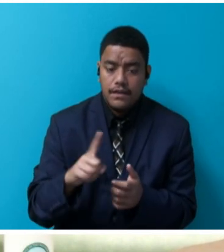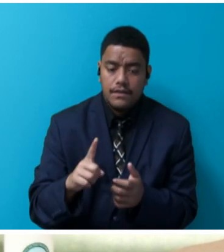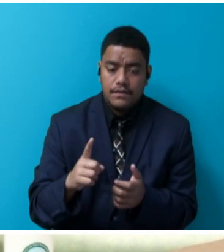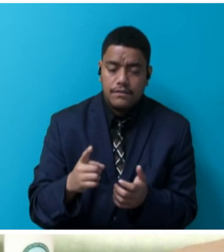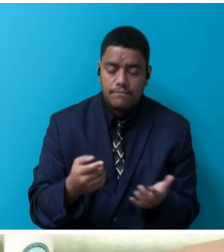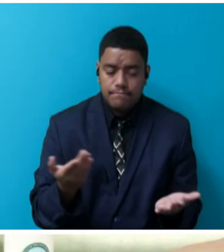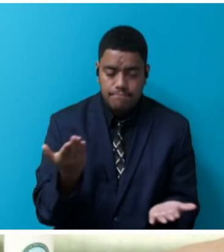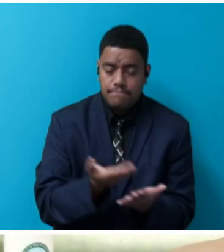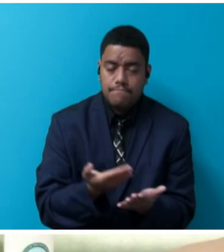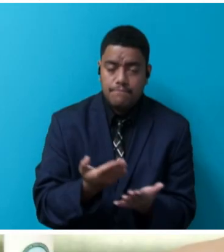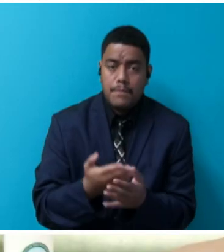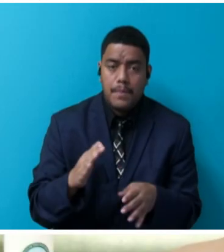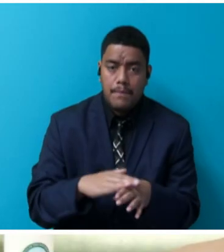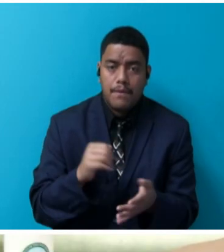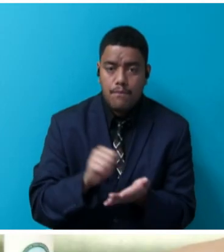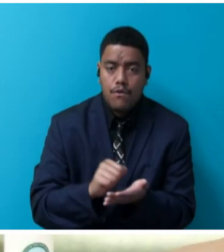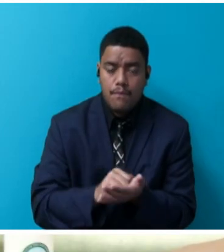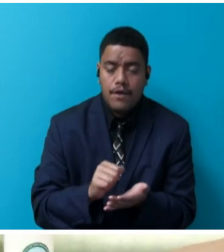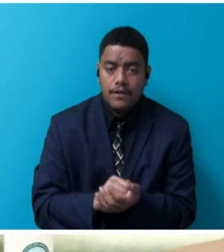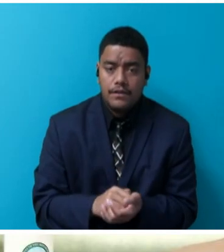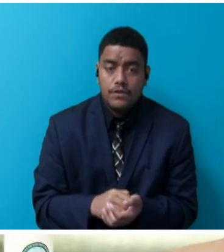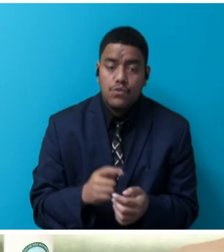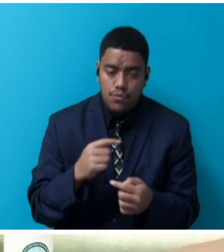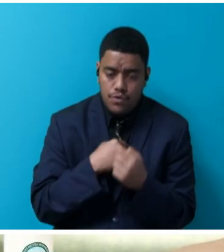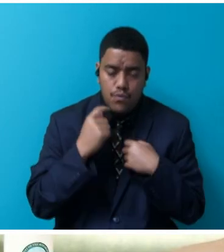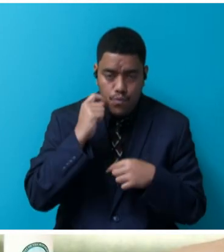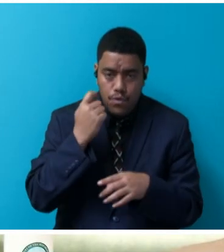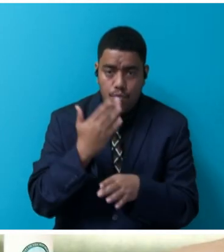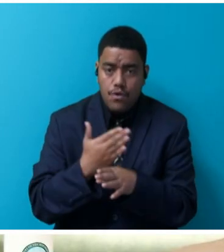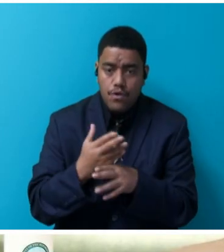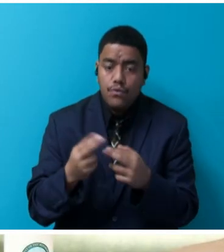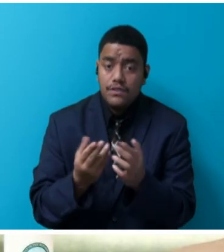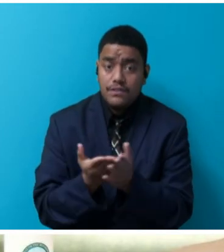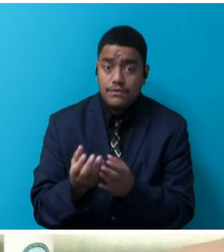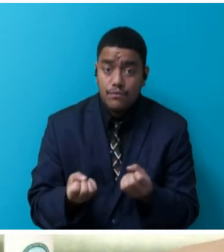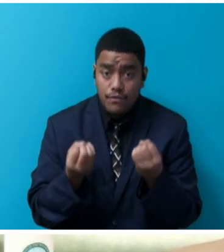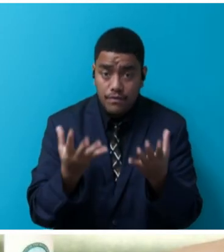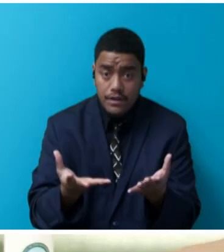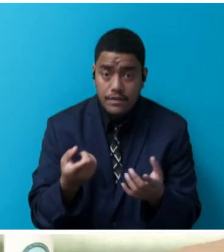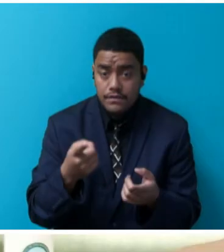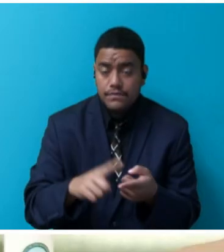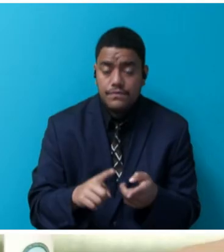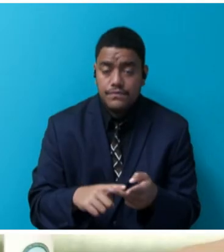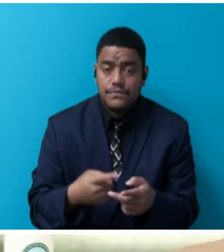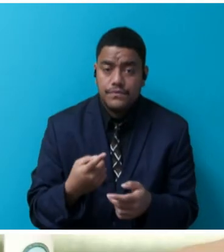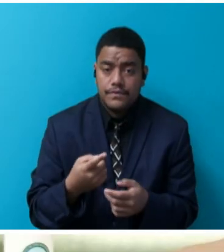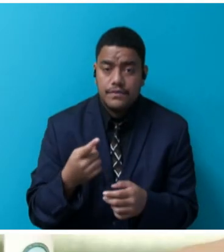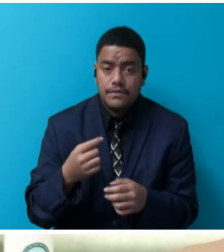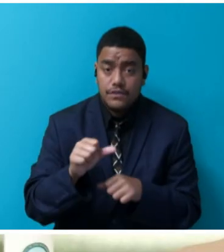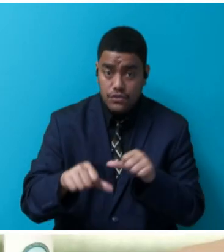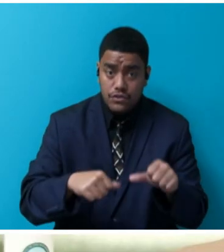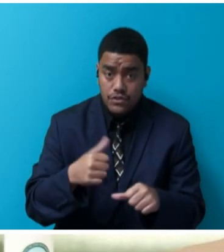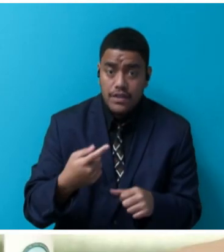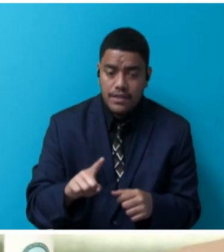modern. We will engage closely with stakeholders, service providers, consumer groups and industry associations and